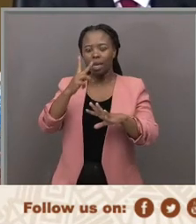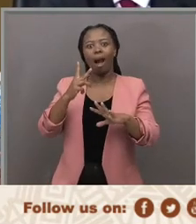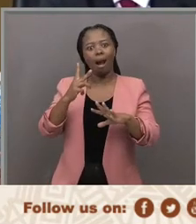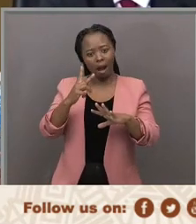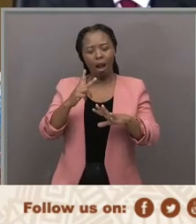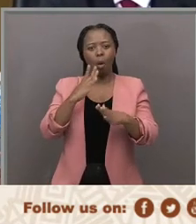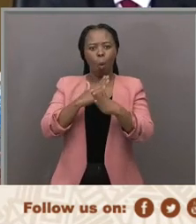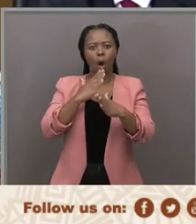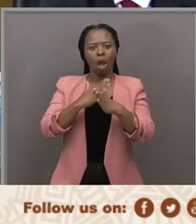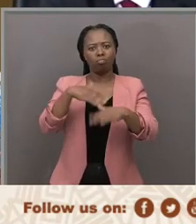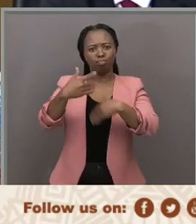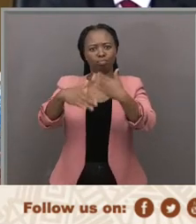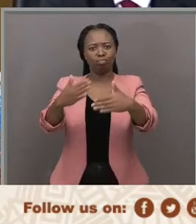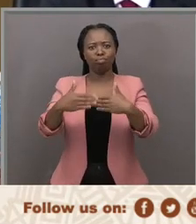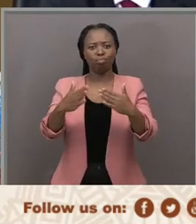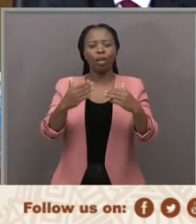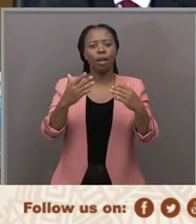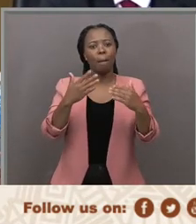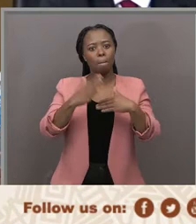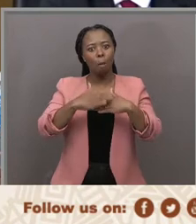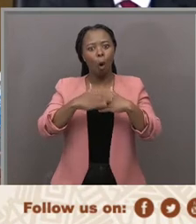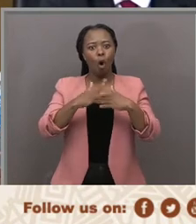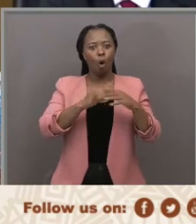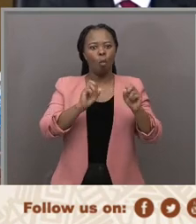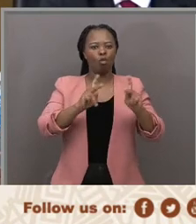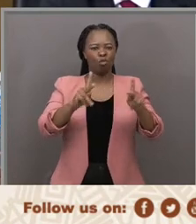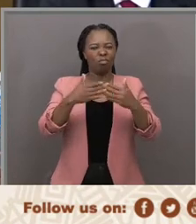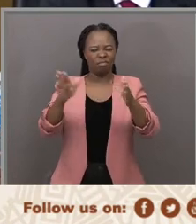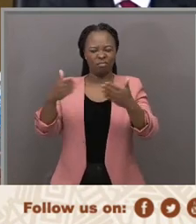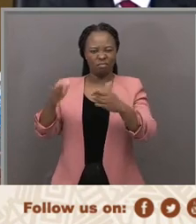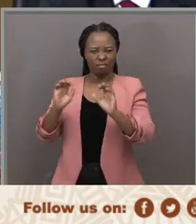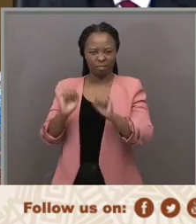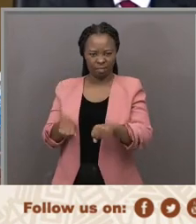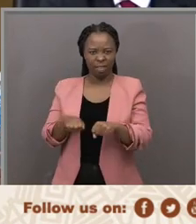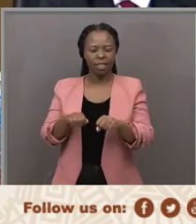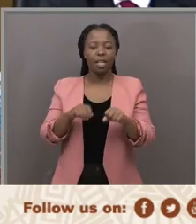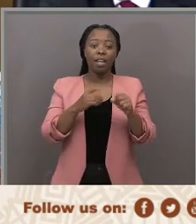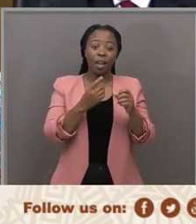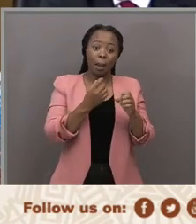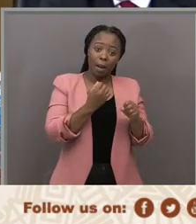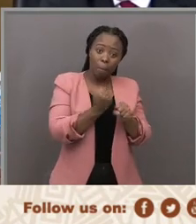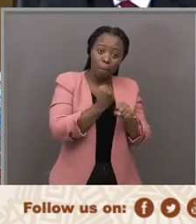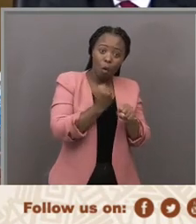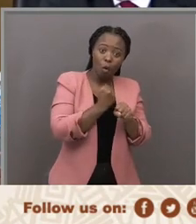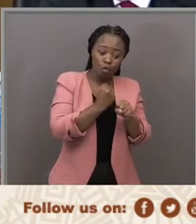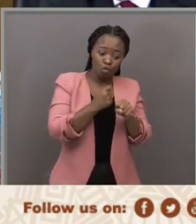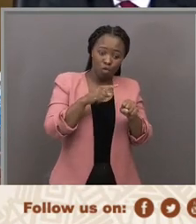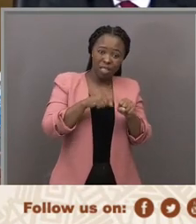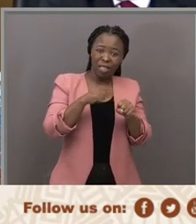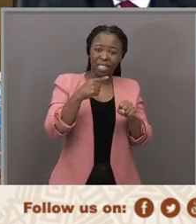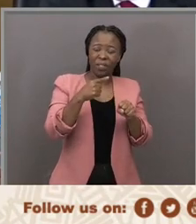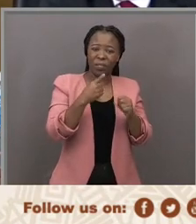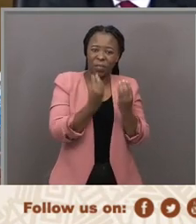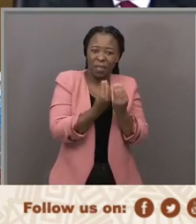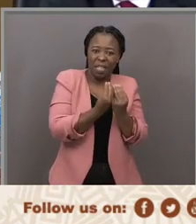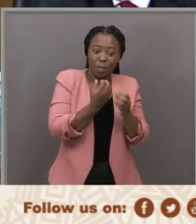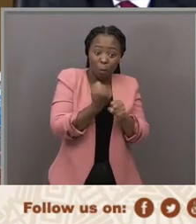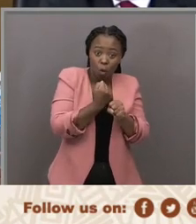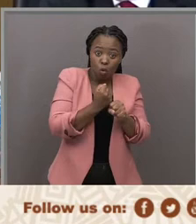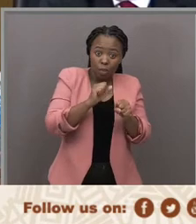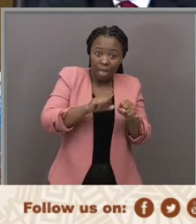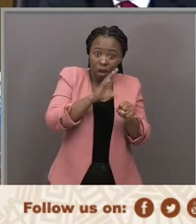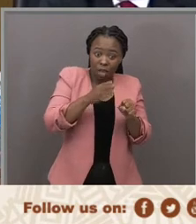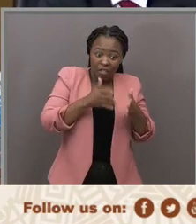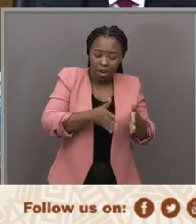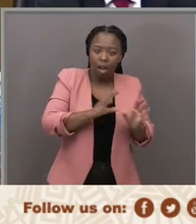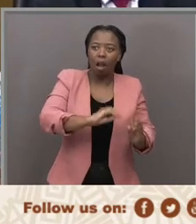unlock opportunities and move the goods produced in this economic hub to the different parts of our country, to